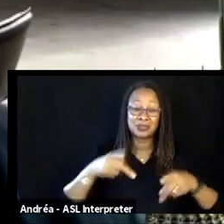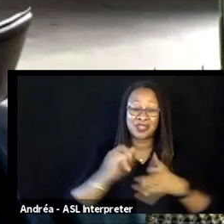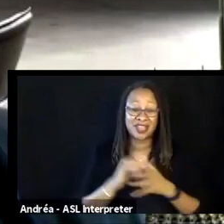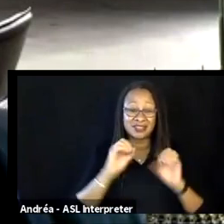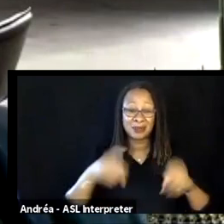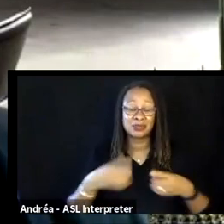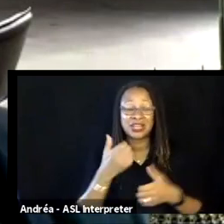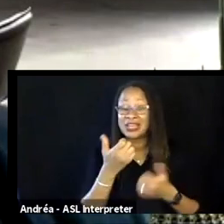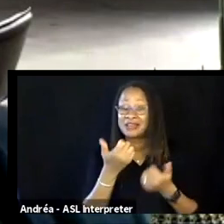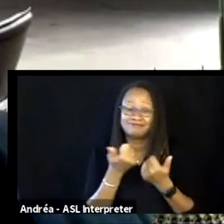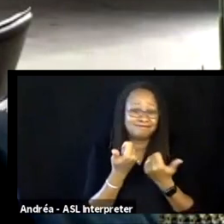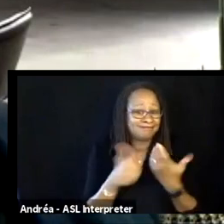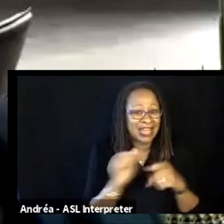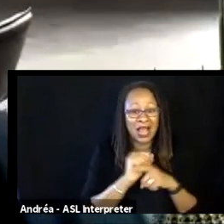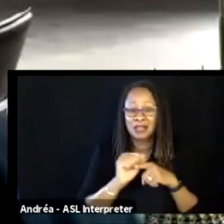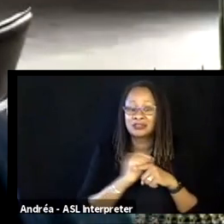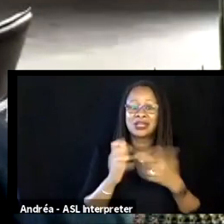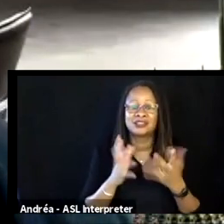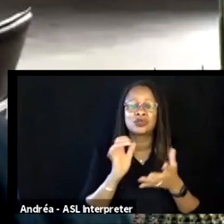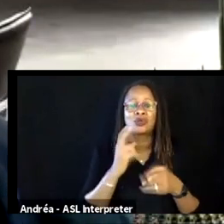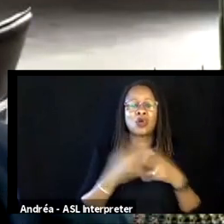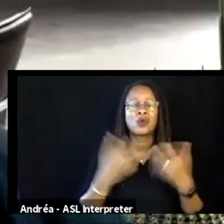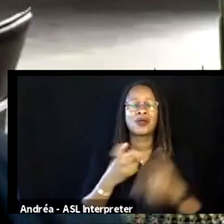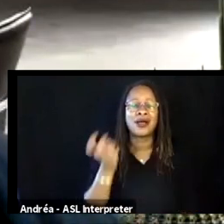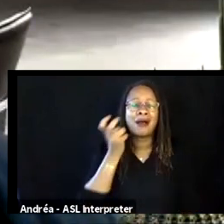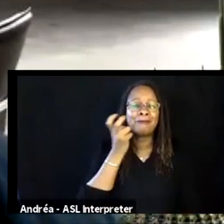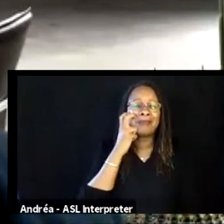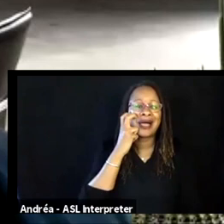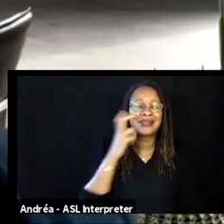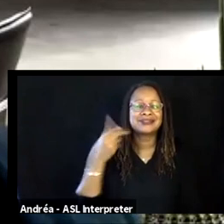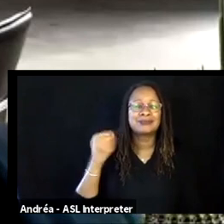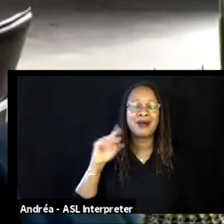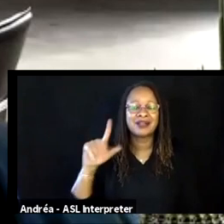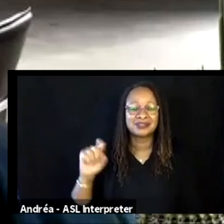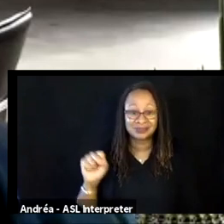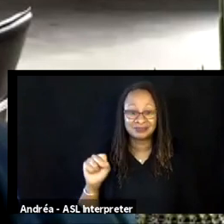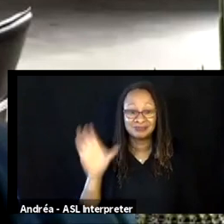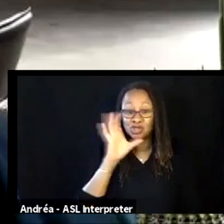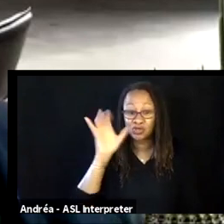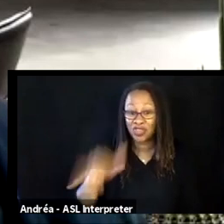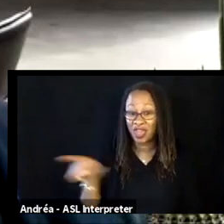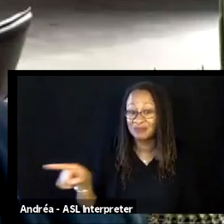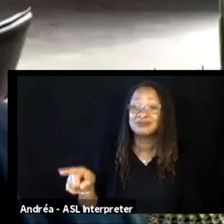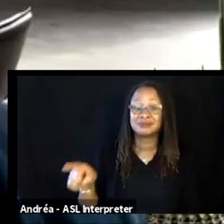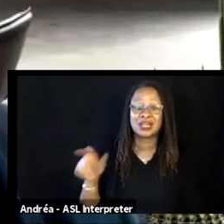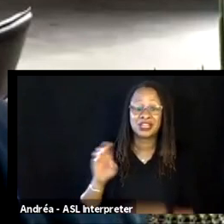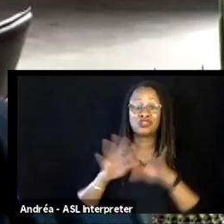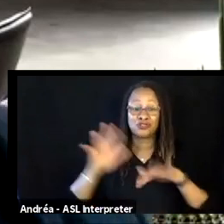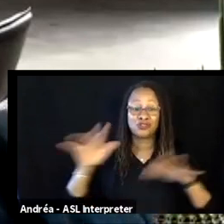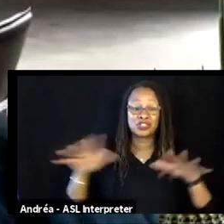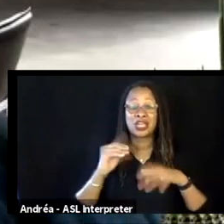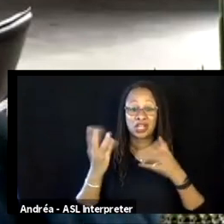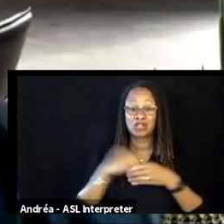any group can go through. And that's called blind spots. Go look for your blind spots related to diversity and inclusion. You could be in any part. You